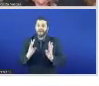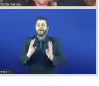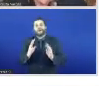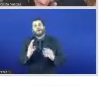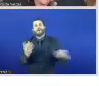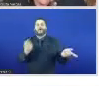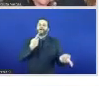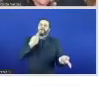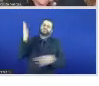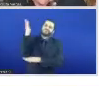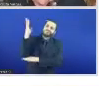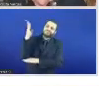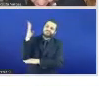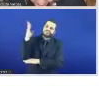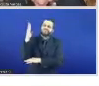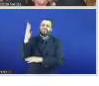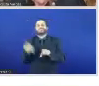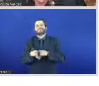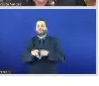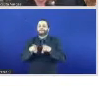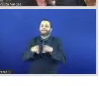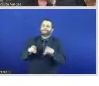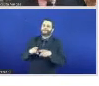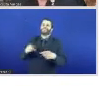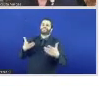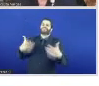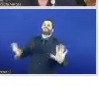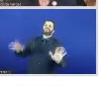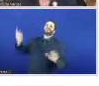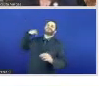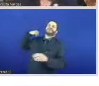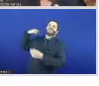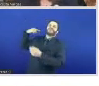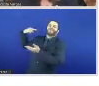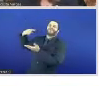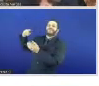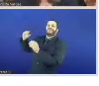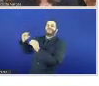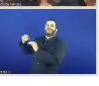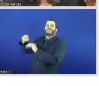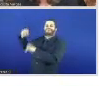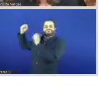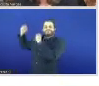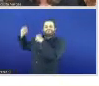and people of various genders and orientation that we were able to get. And